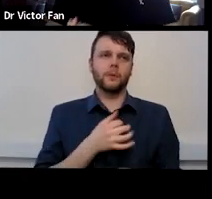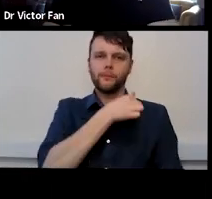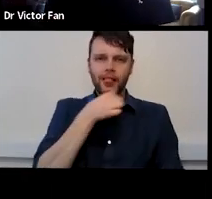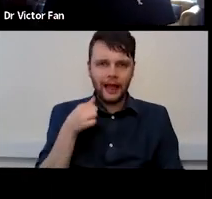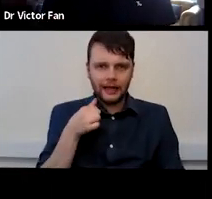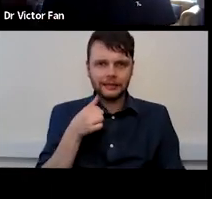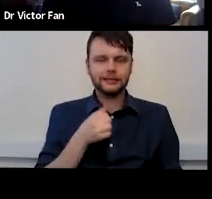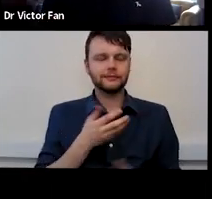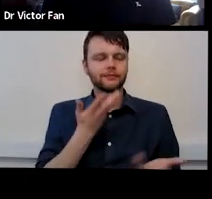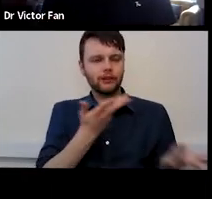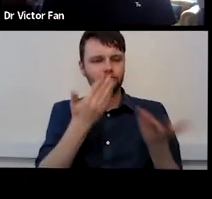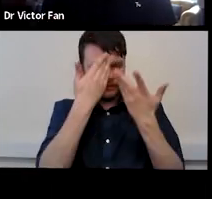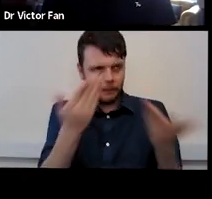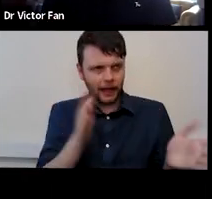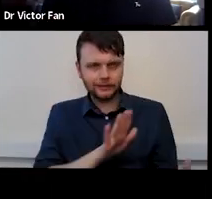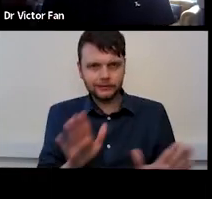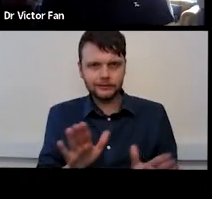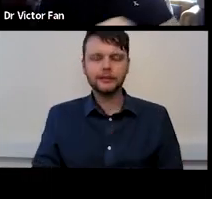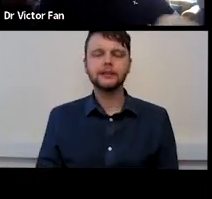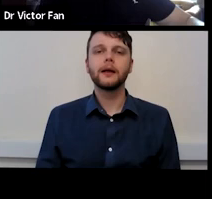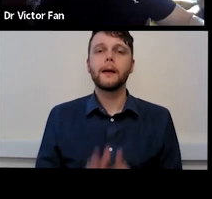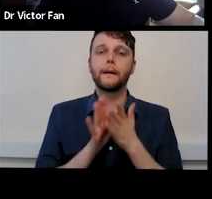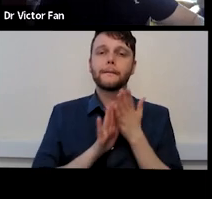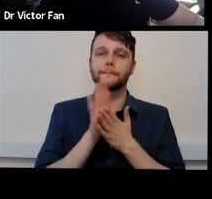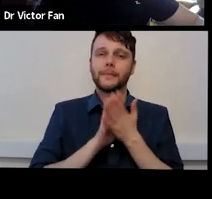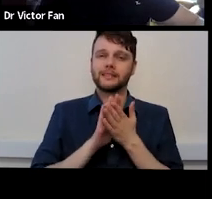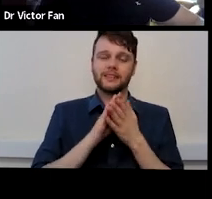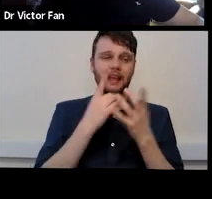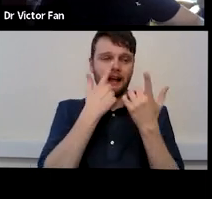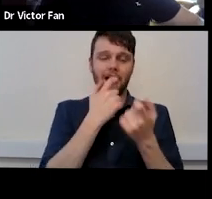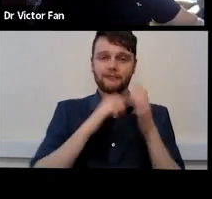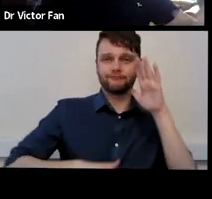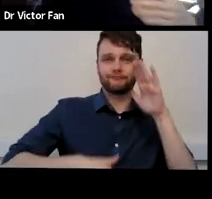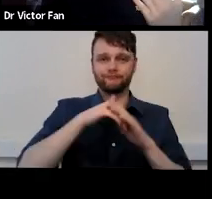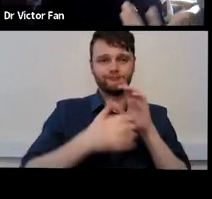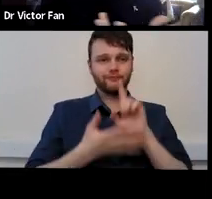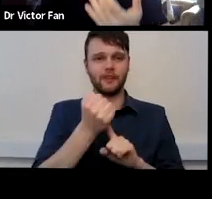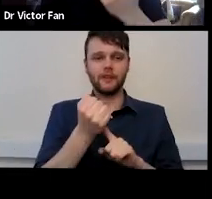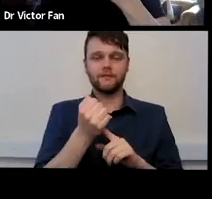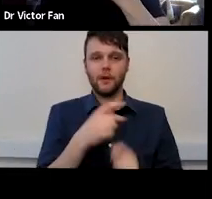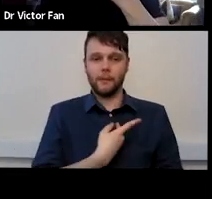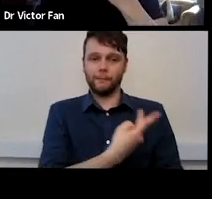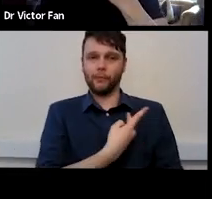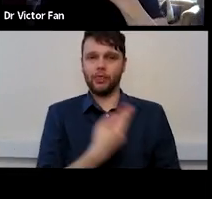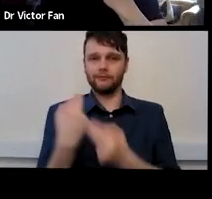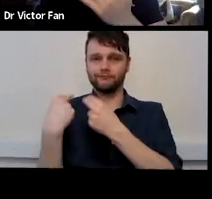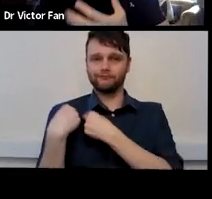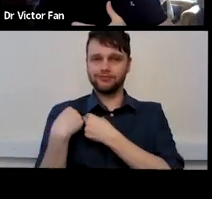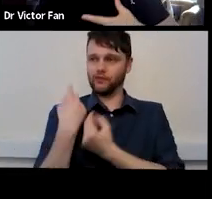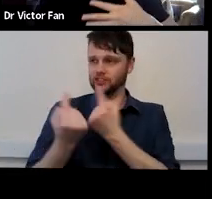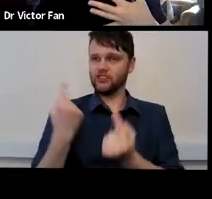courtesy, and so that they could fulfill their mutual responsibilities to each